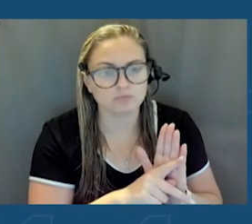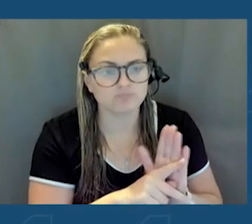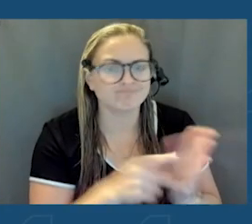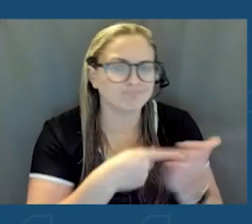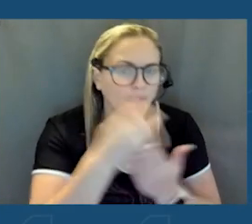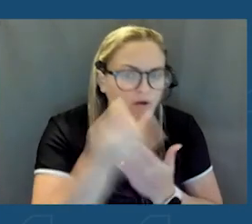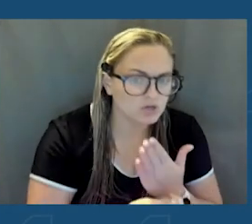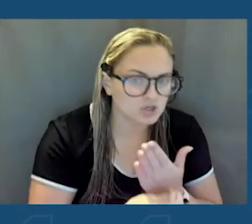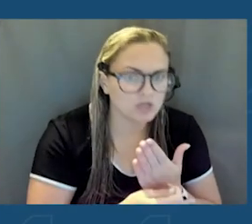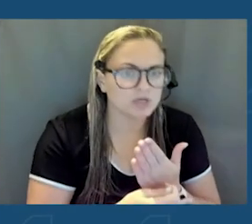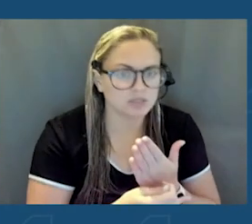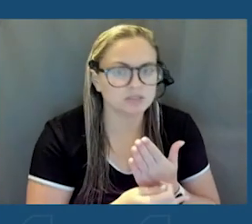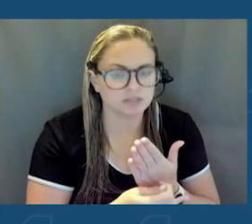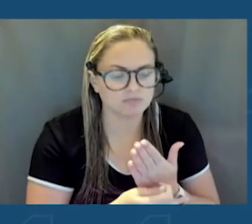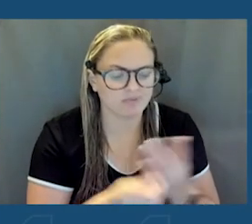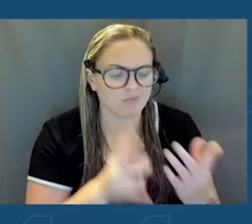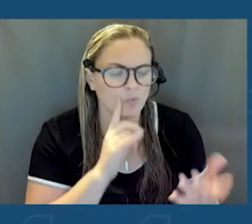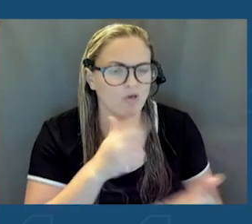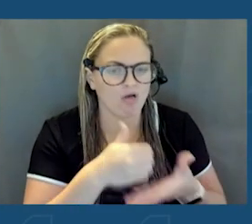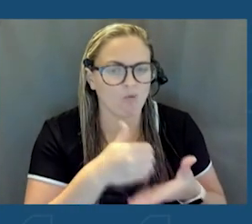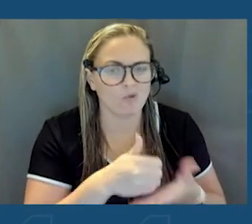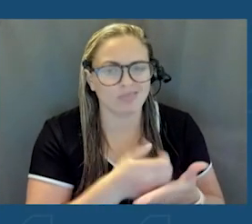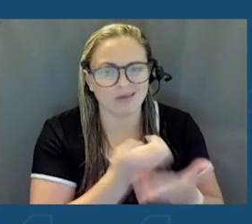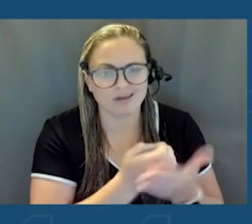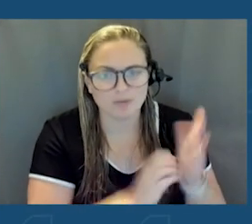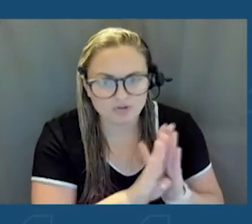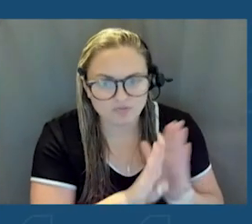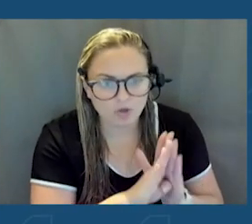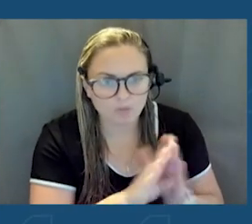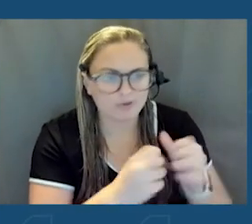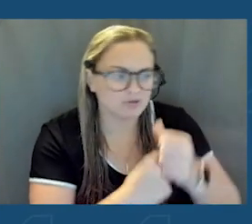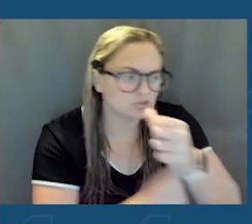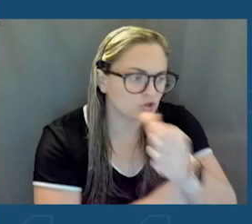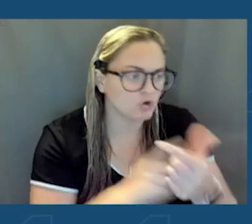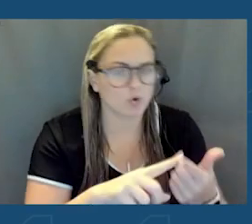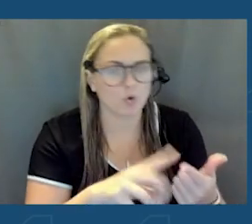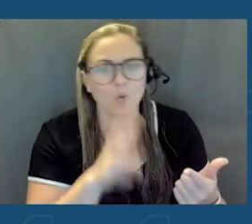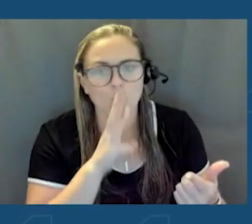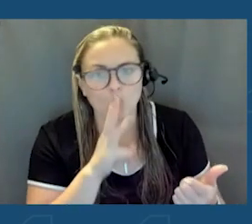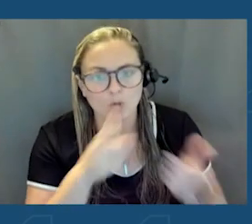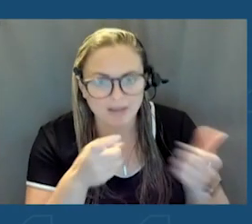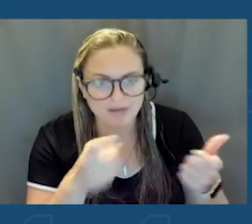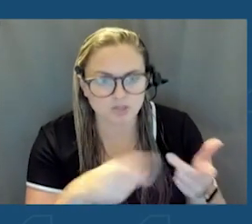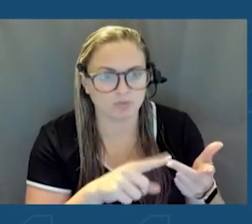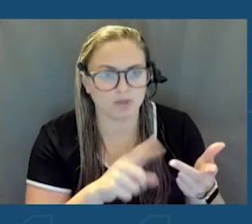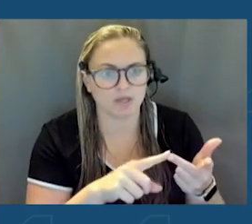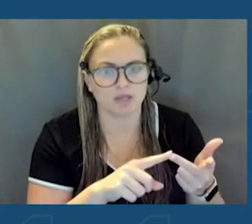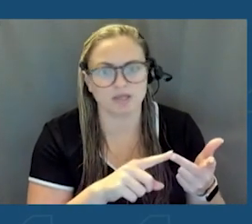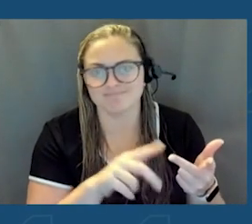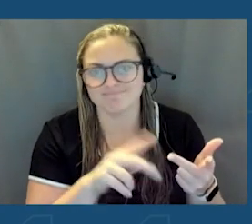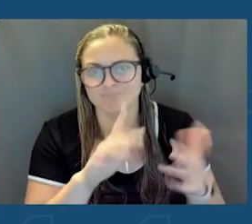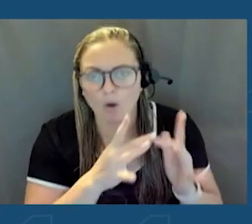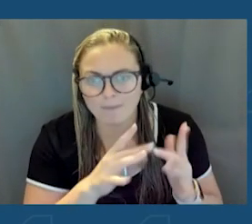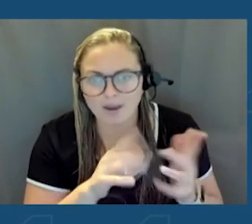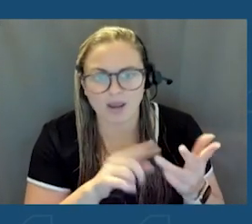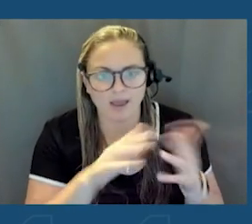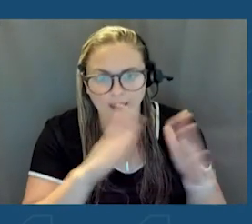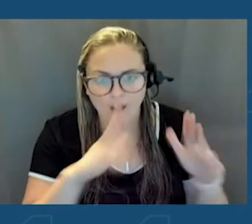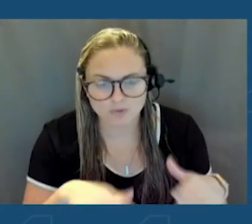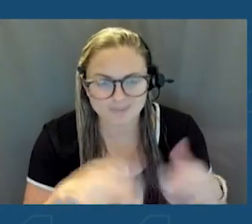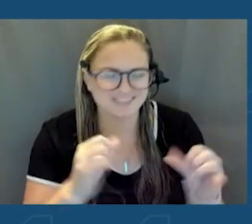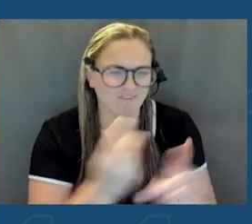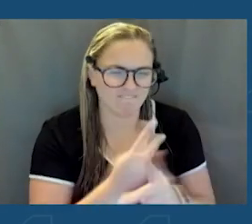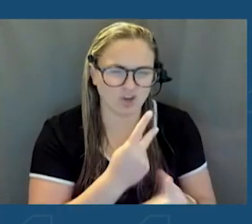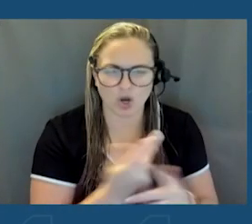that speak to economic development, whether it's in the infrastructure space, wastewater management systems, broadband, housing. So still figuring out